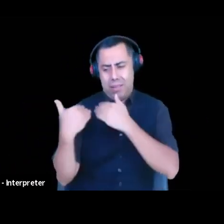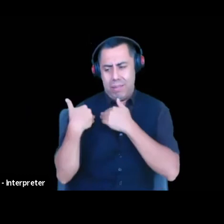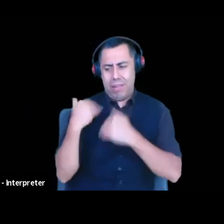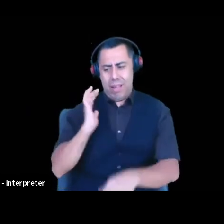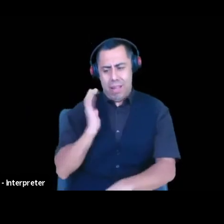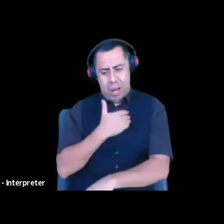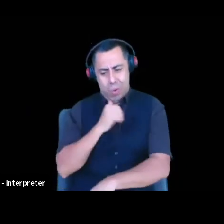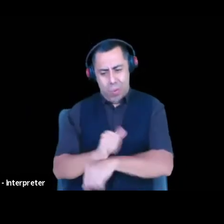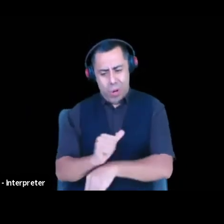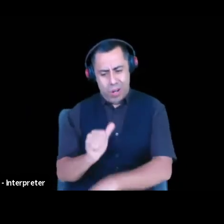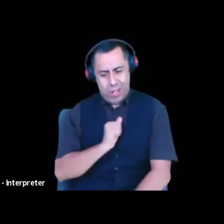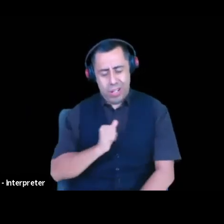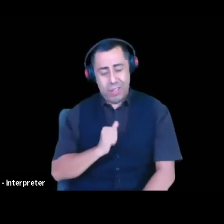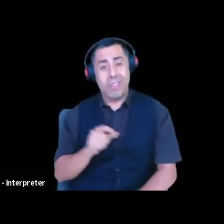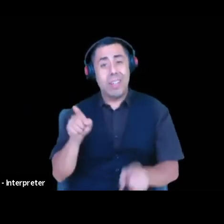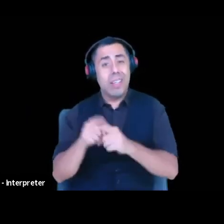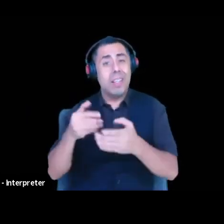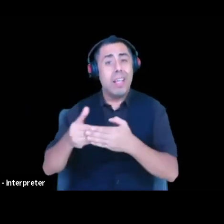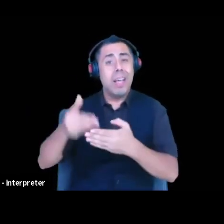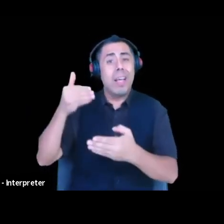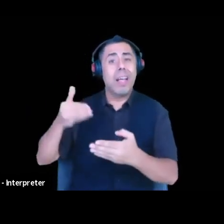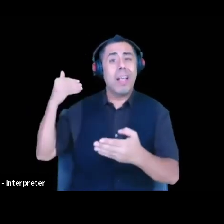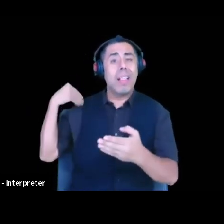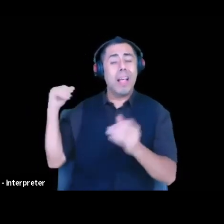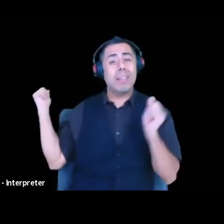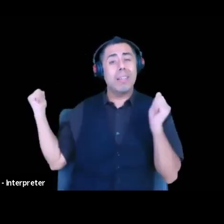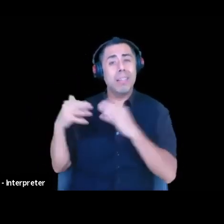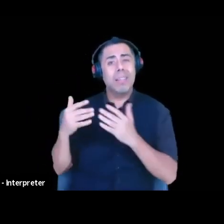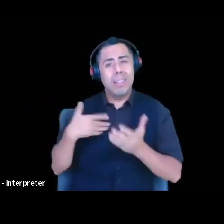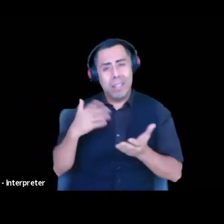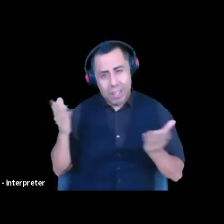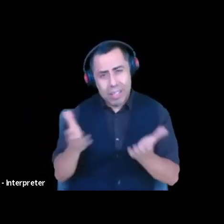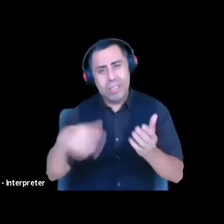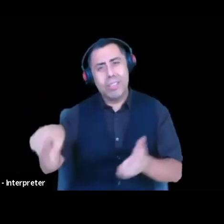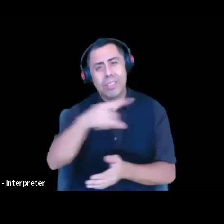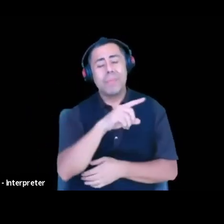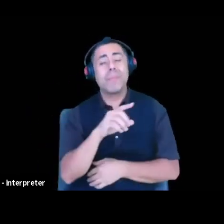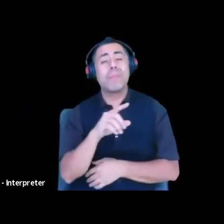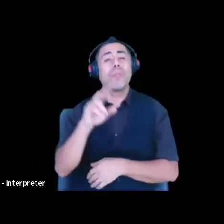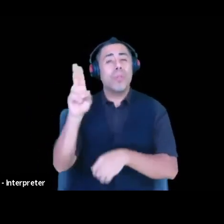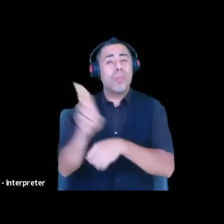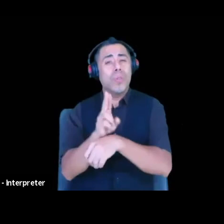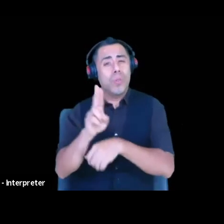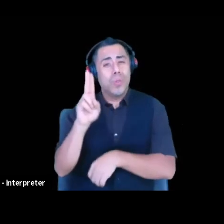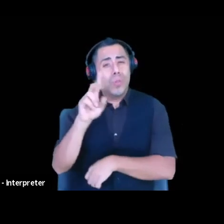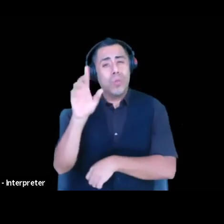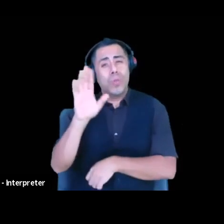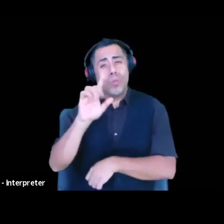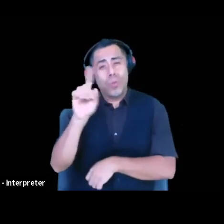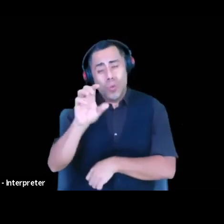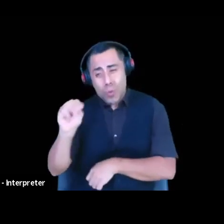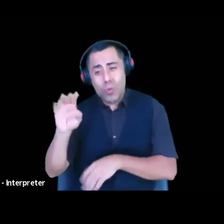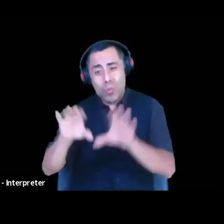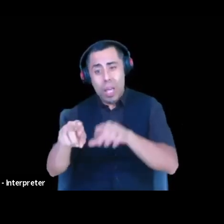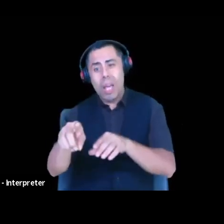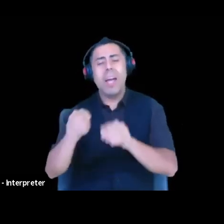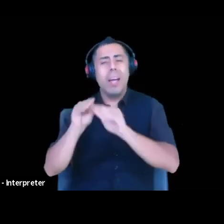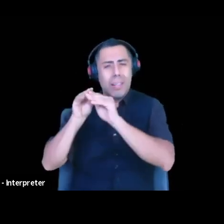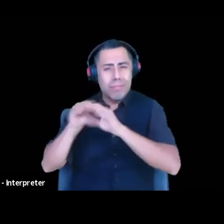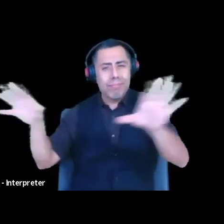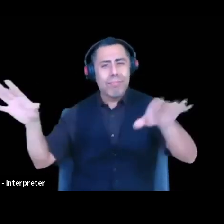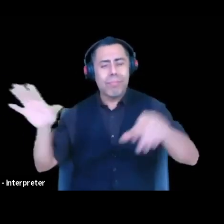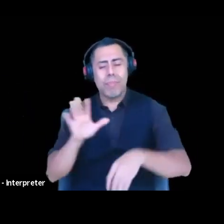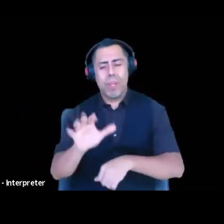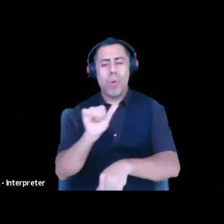you to lift up their work in the Zoom chat and YouTube comments. It's incredibly difficult to transform a